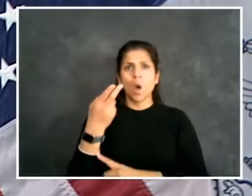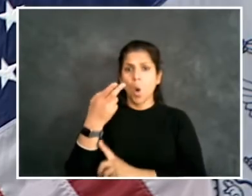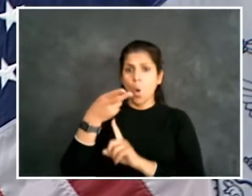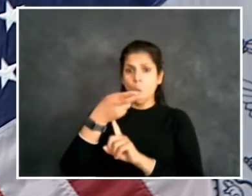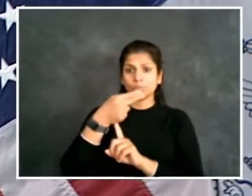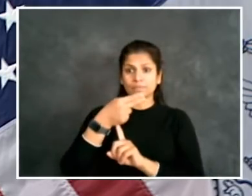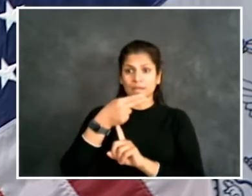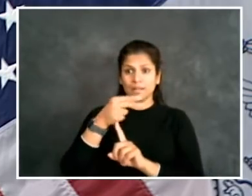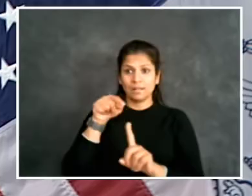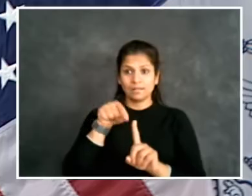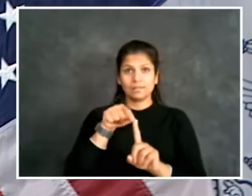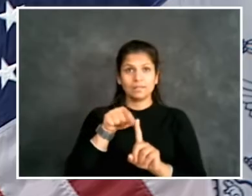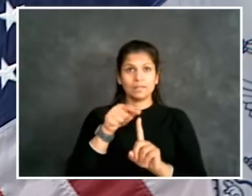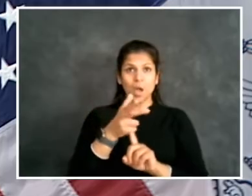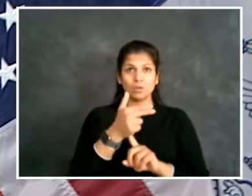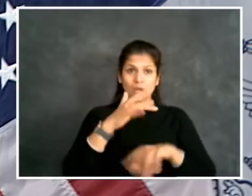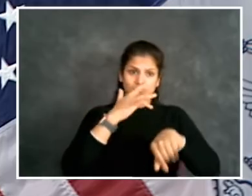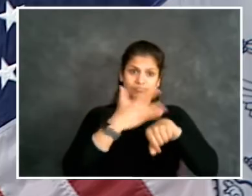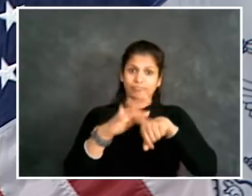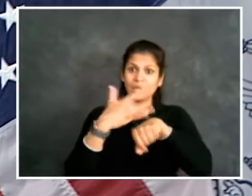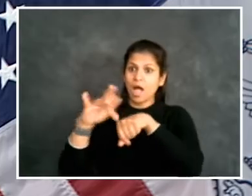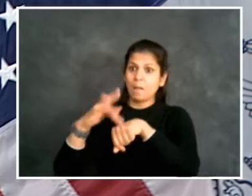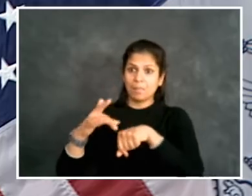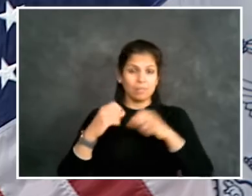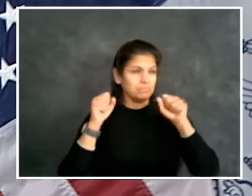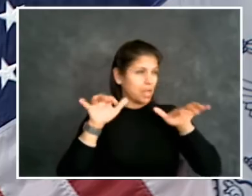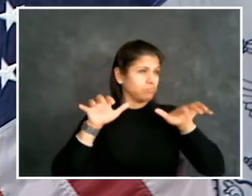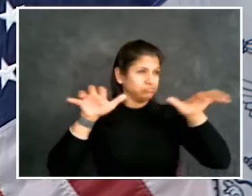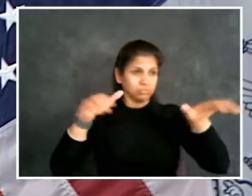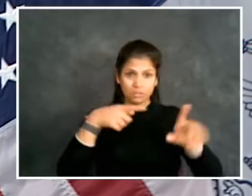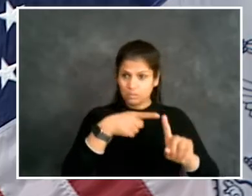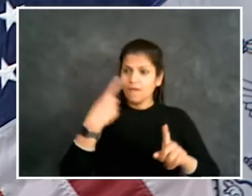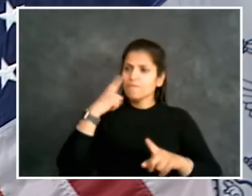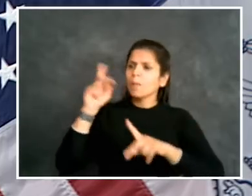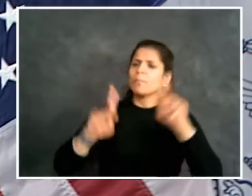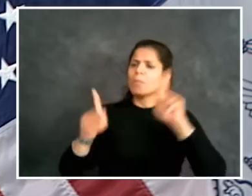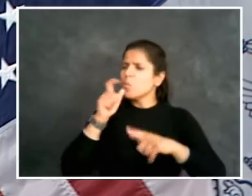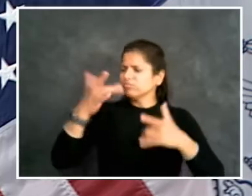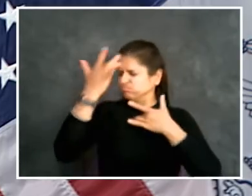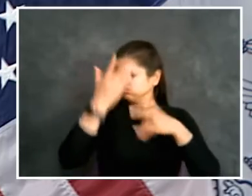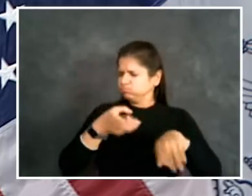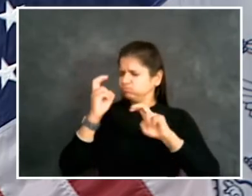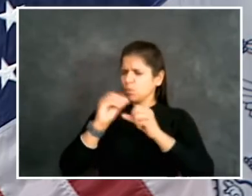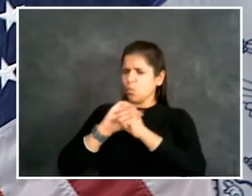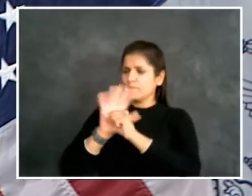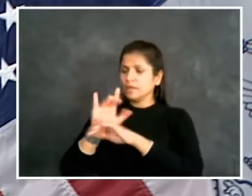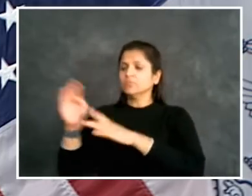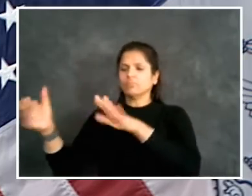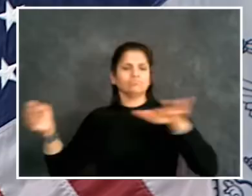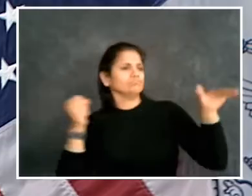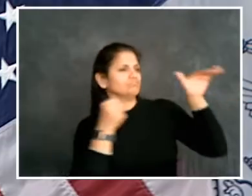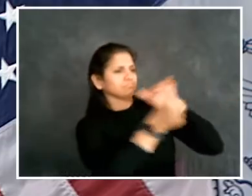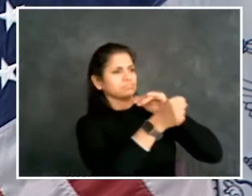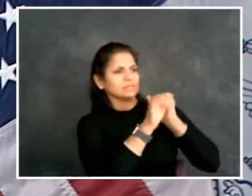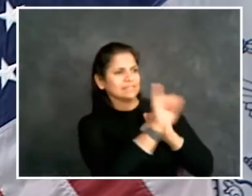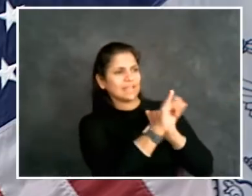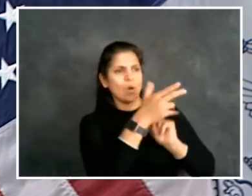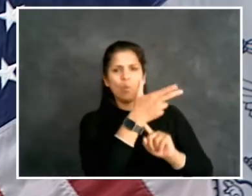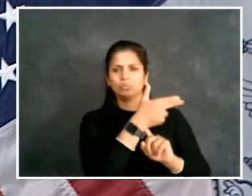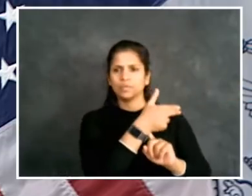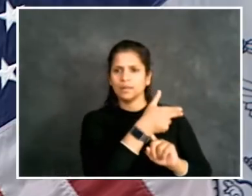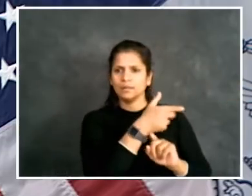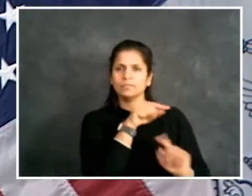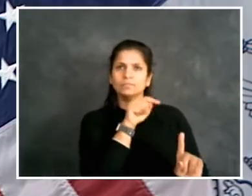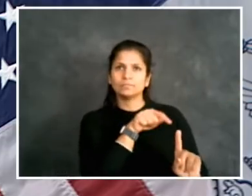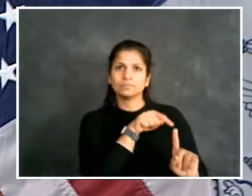have symptoms, or even just live in quarters in some of the hardest hit neighborhoods. Could you just give an update on how many families and individuals